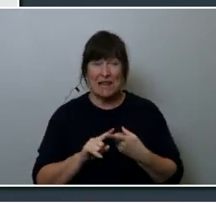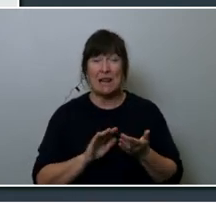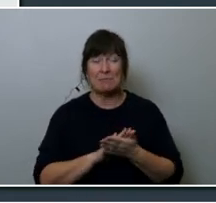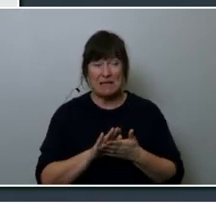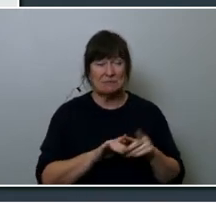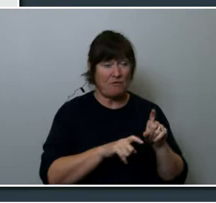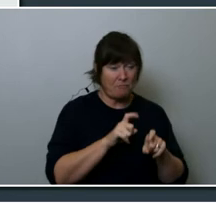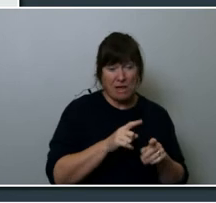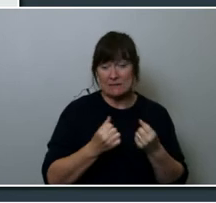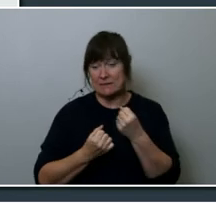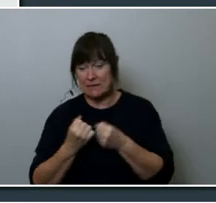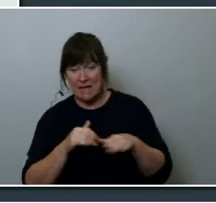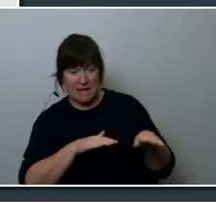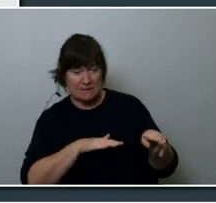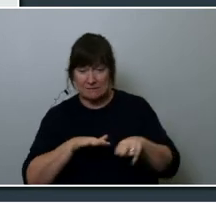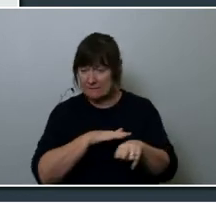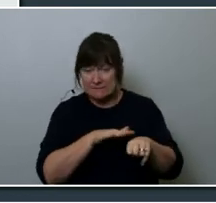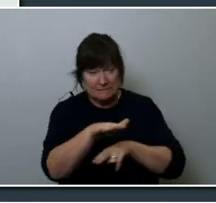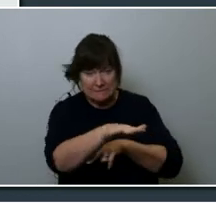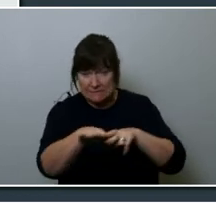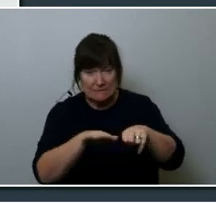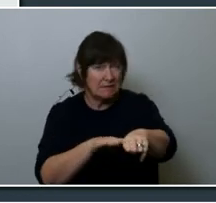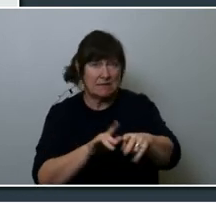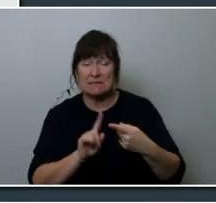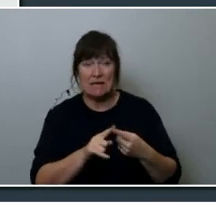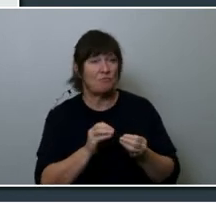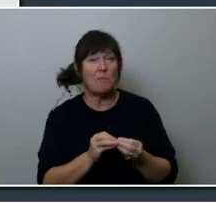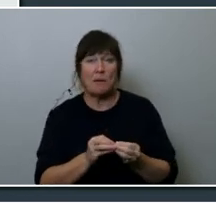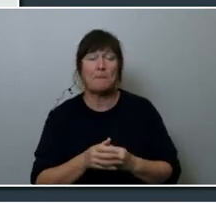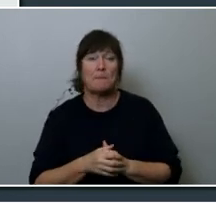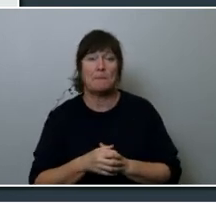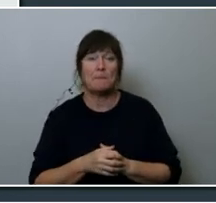it won't separate cyclists from cars, so we'll still have the problem with